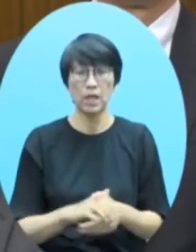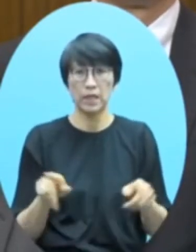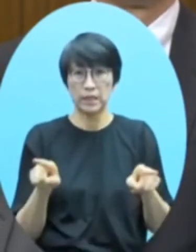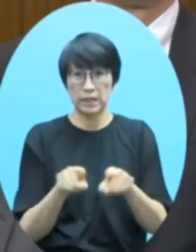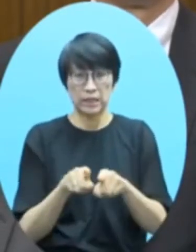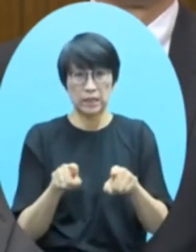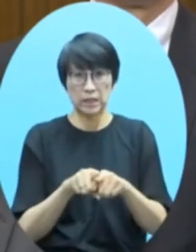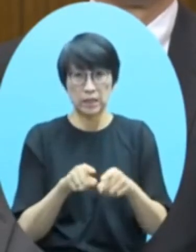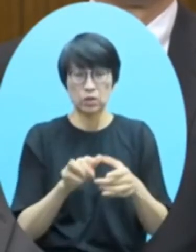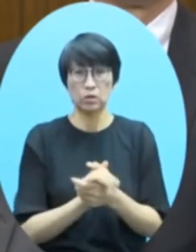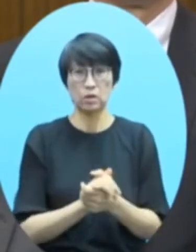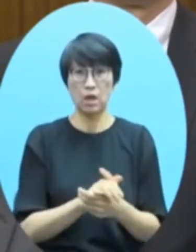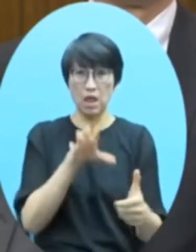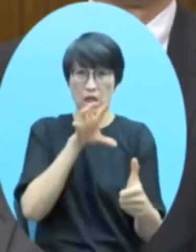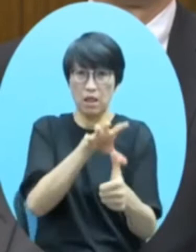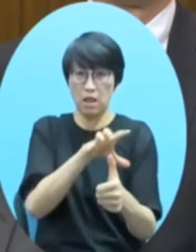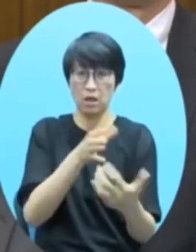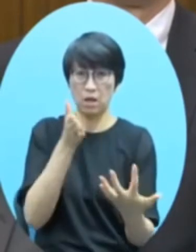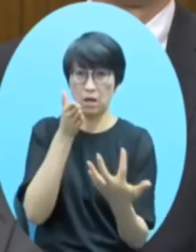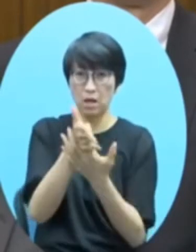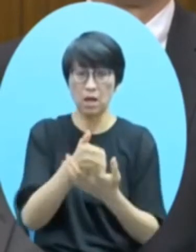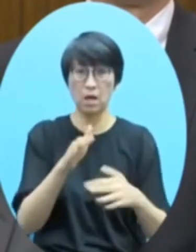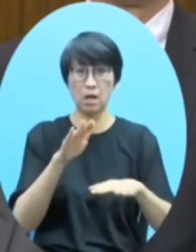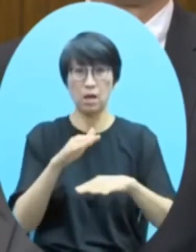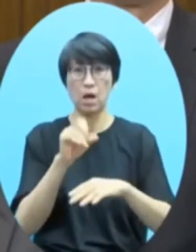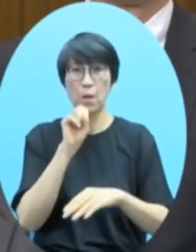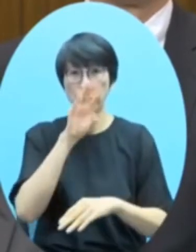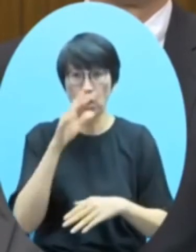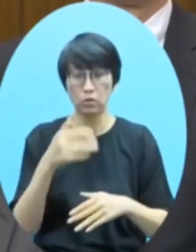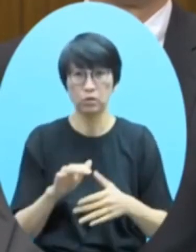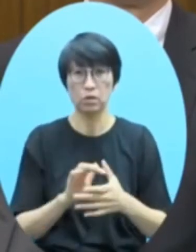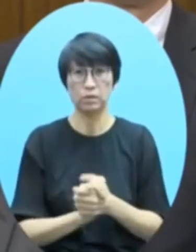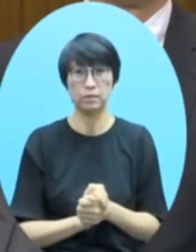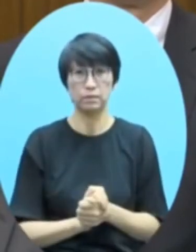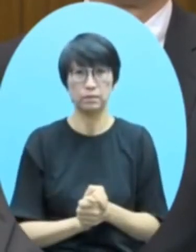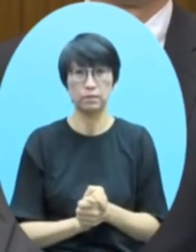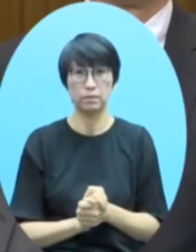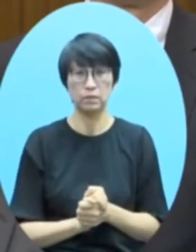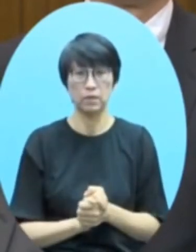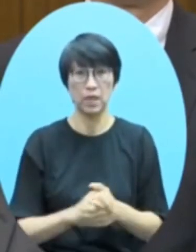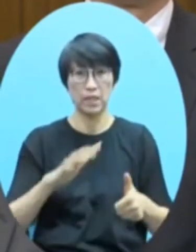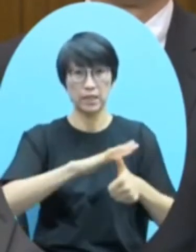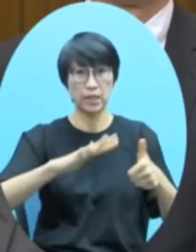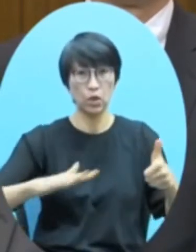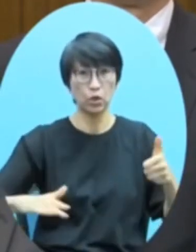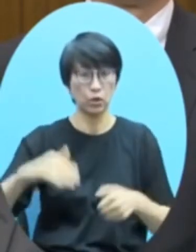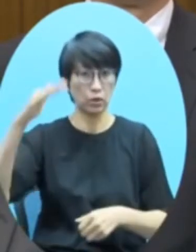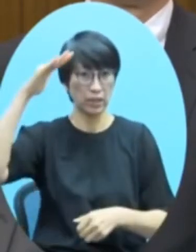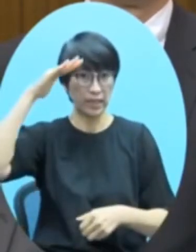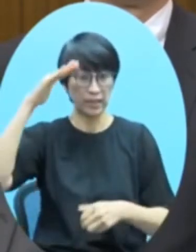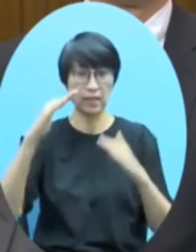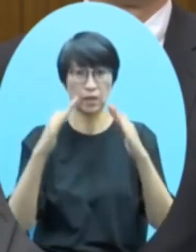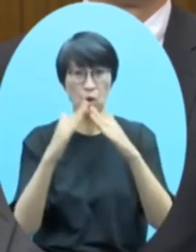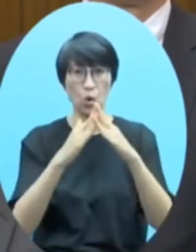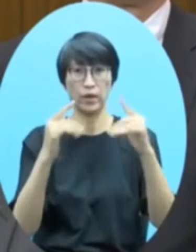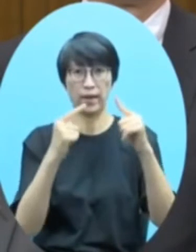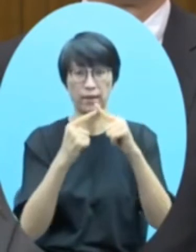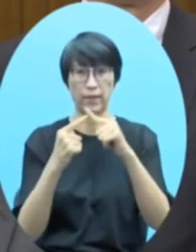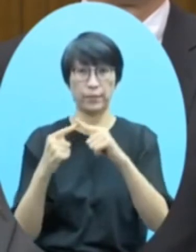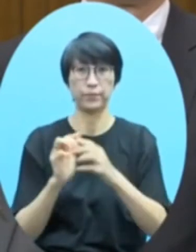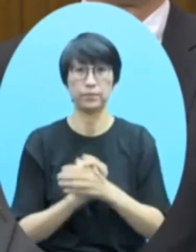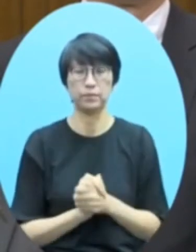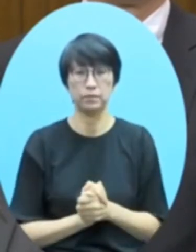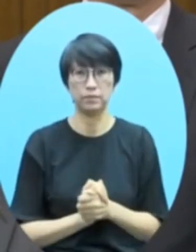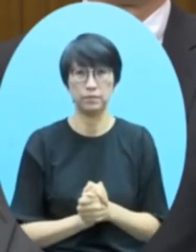harassment and threats that I have just described have been extended to the families of the policemen.